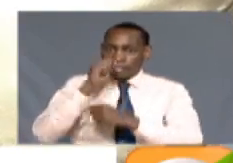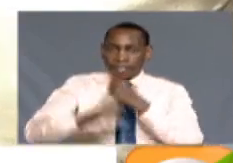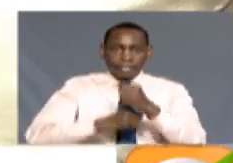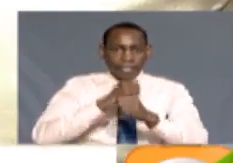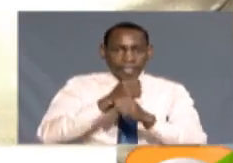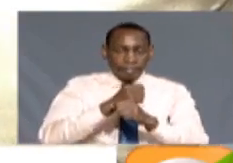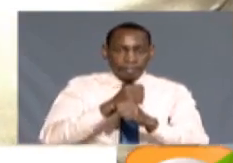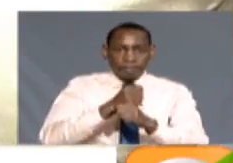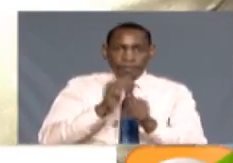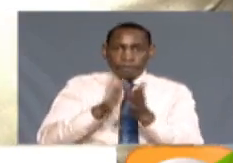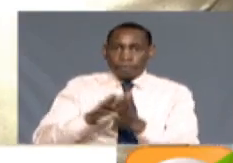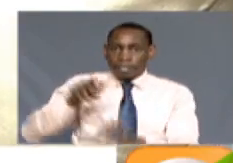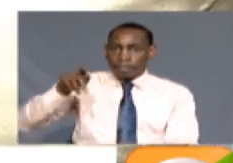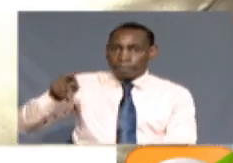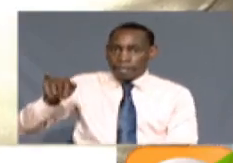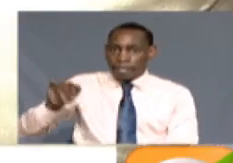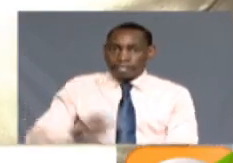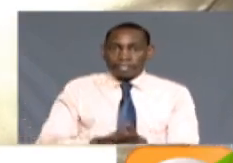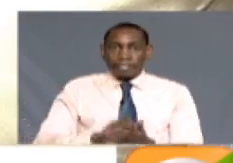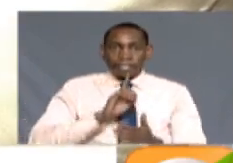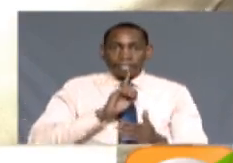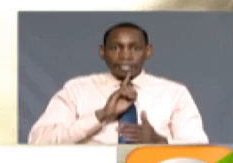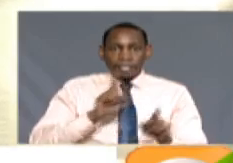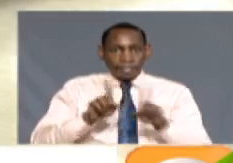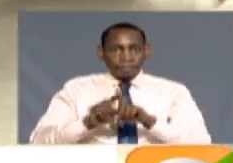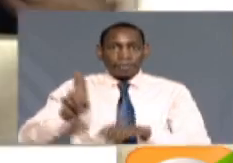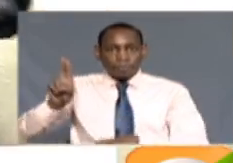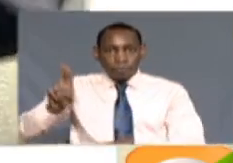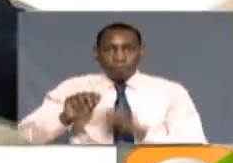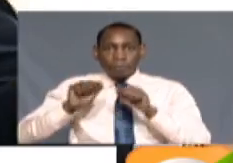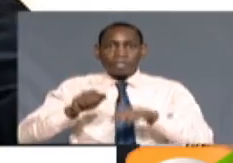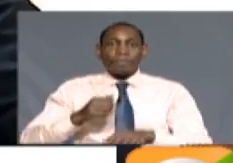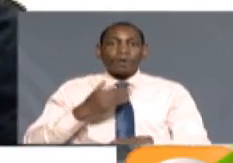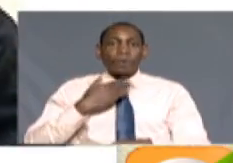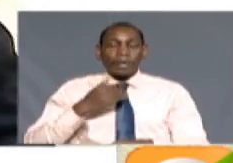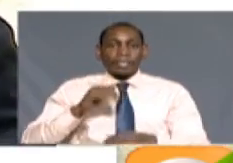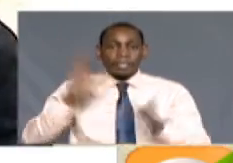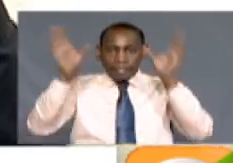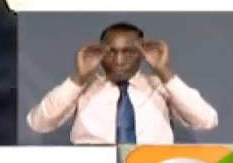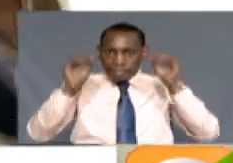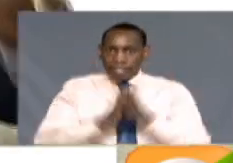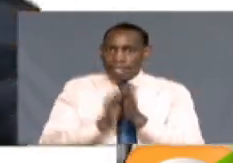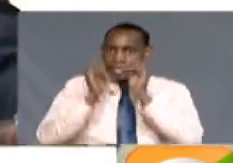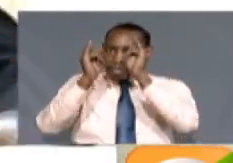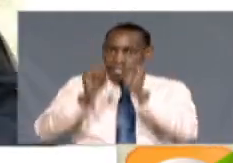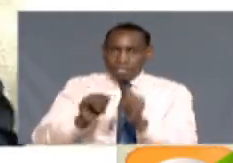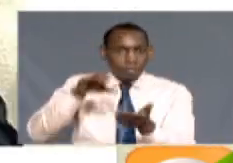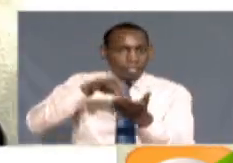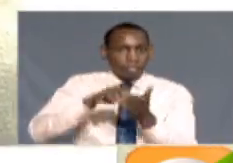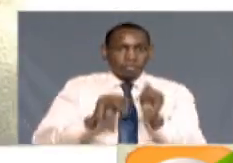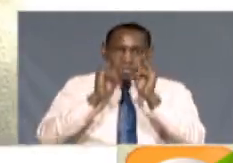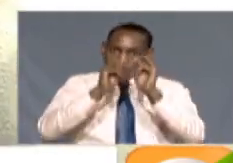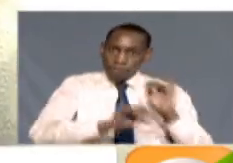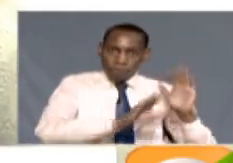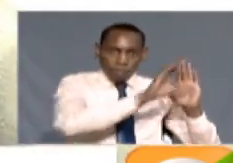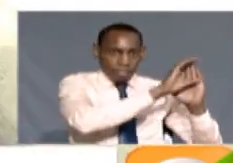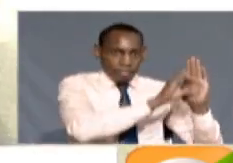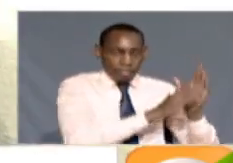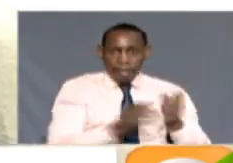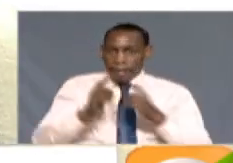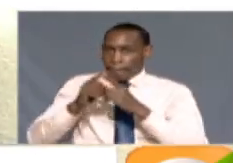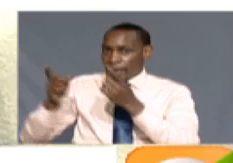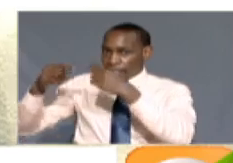of BBI, Kenyatta can say he still wants to be a president. It will be a new outfit. It will be a new constitution. But you